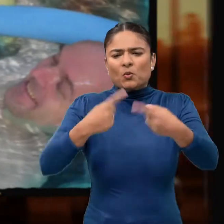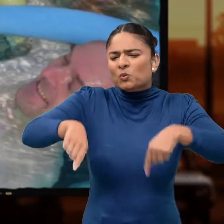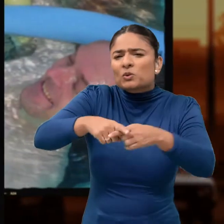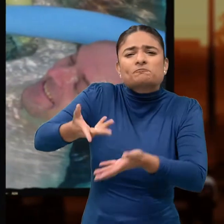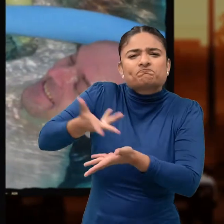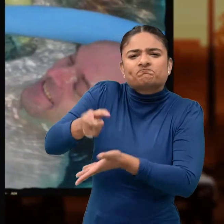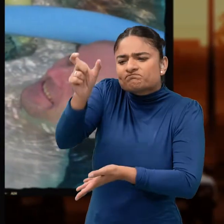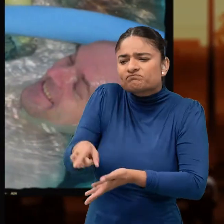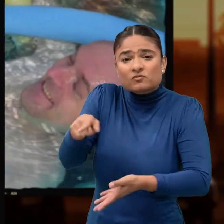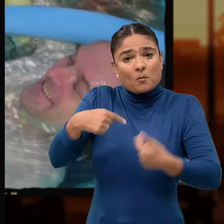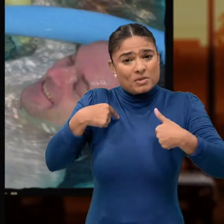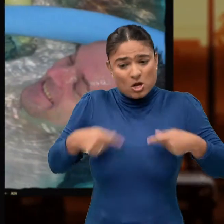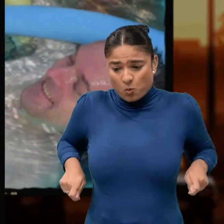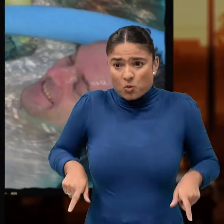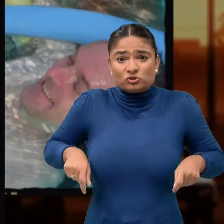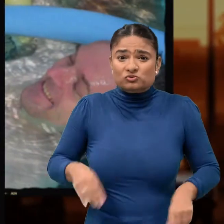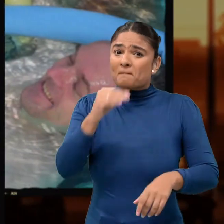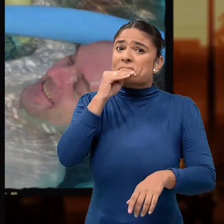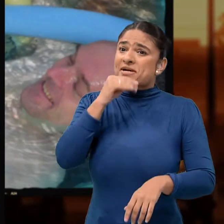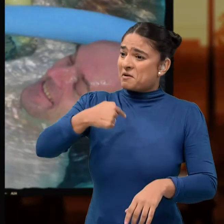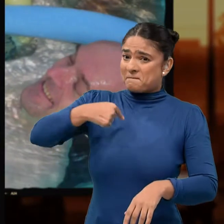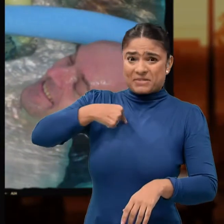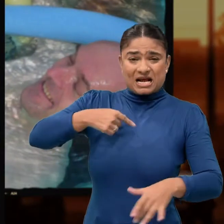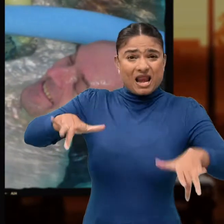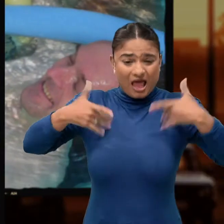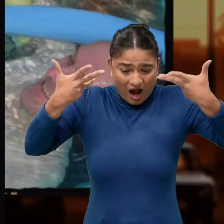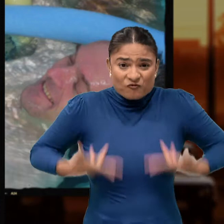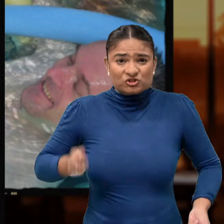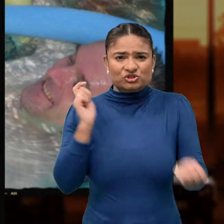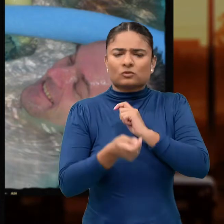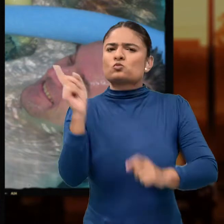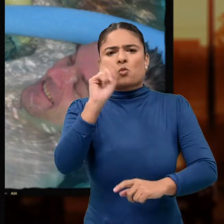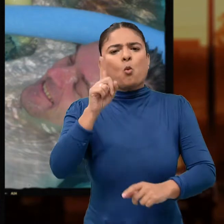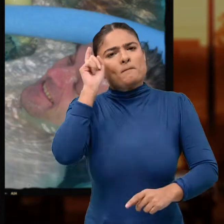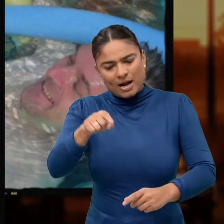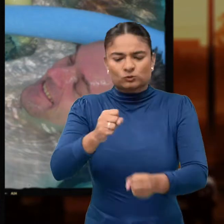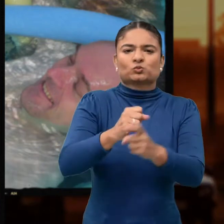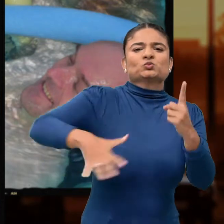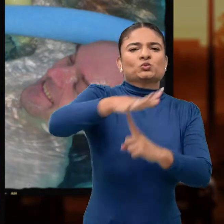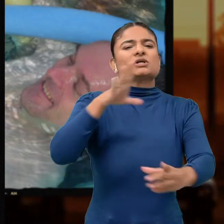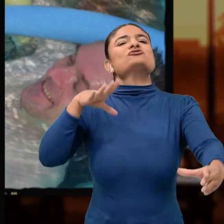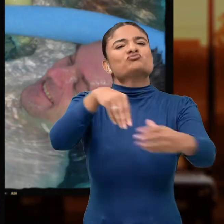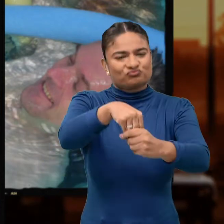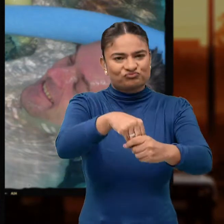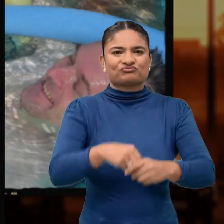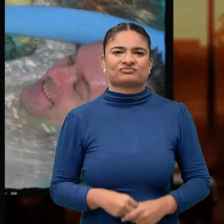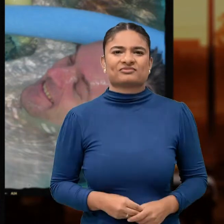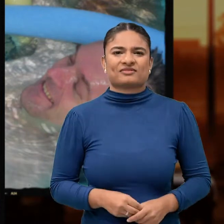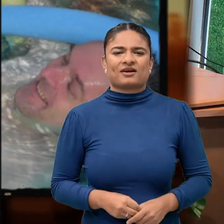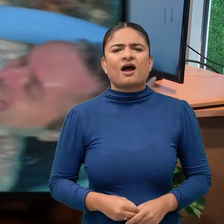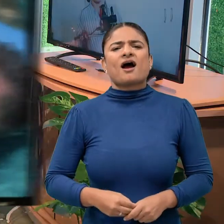he tries to make them understand that being in a wheelchair does not change who you are and your need to be part of society.